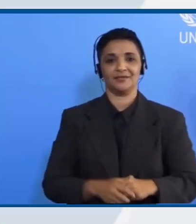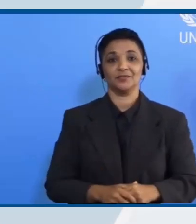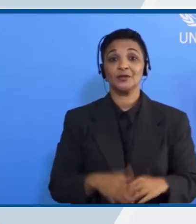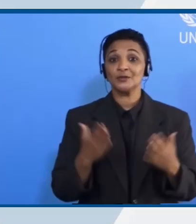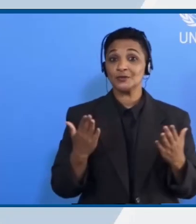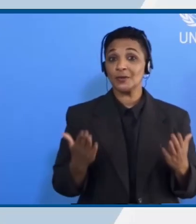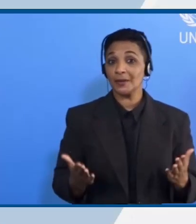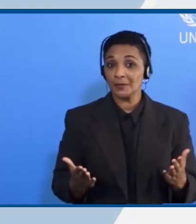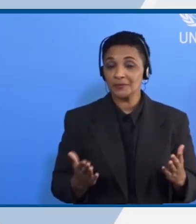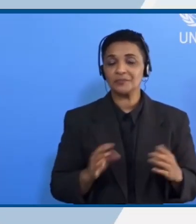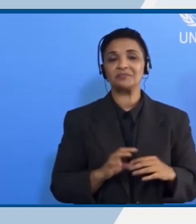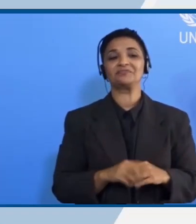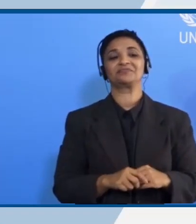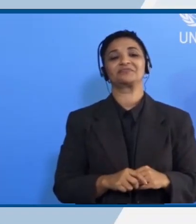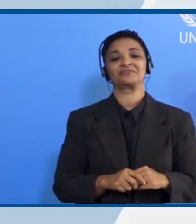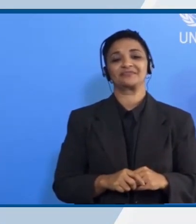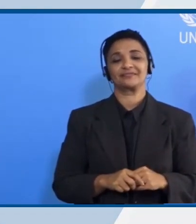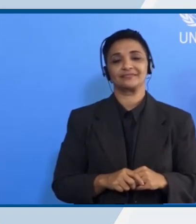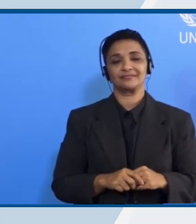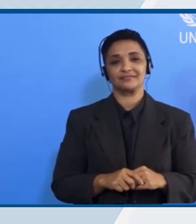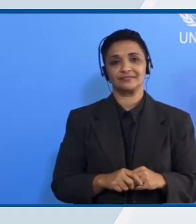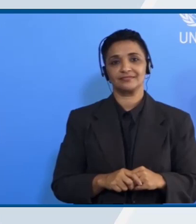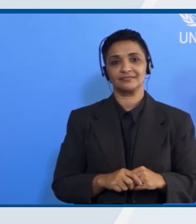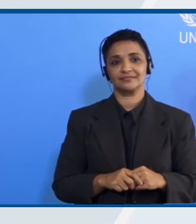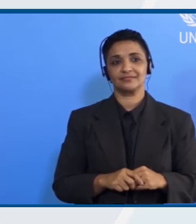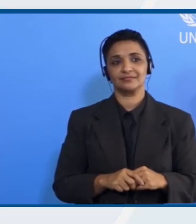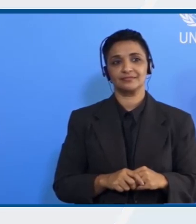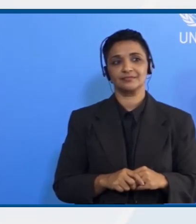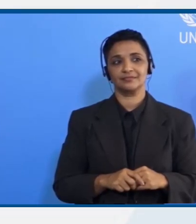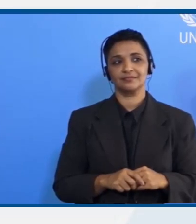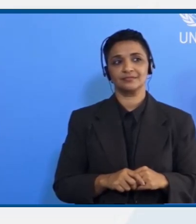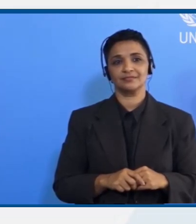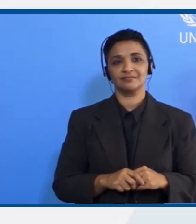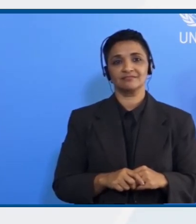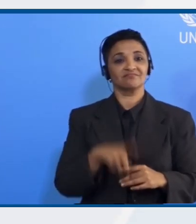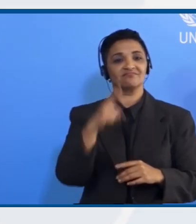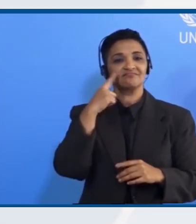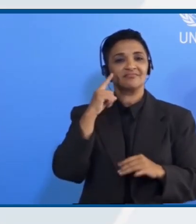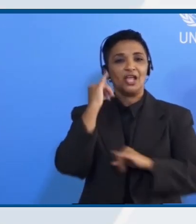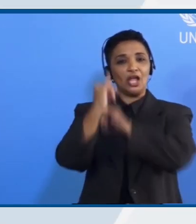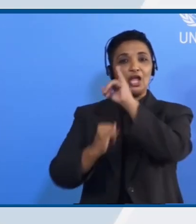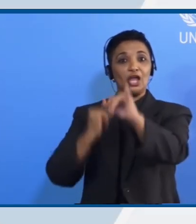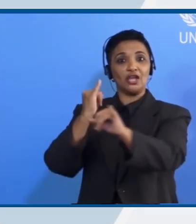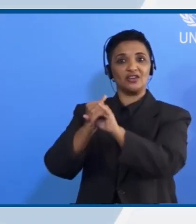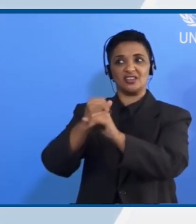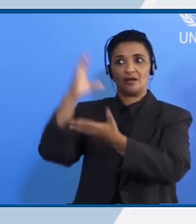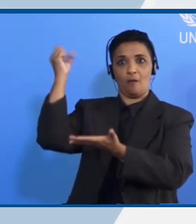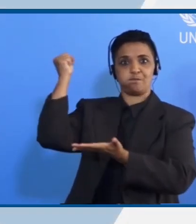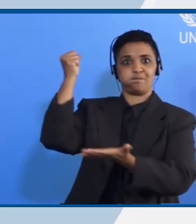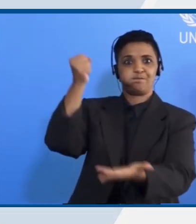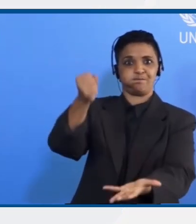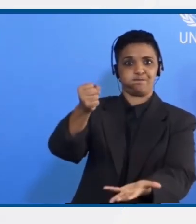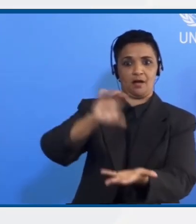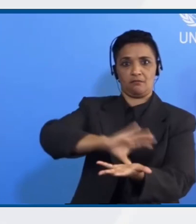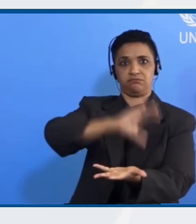yourselves. Why do you think that some large amount of money coming from international funds, there is an example given here,